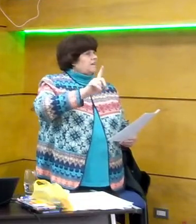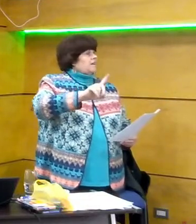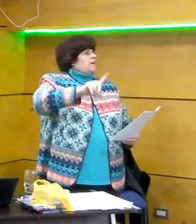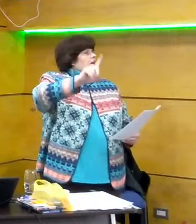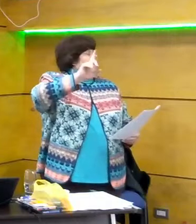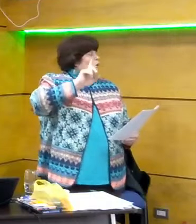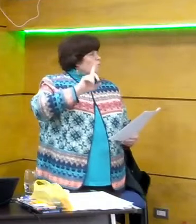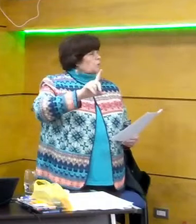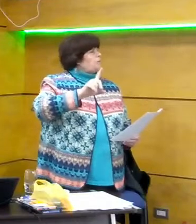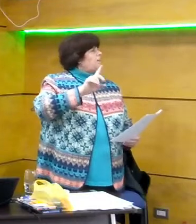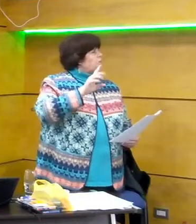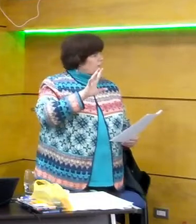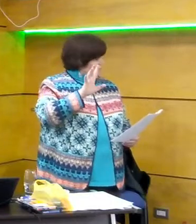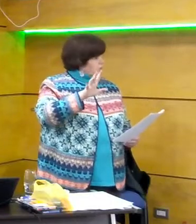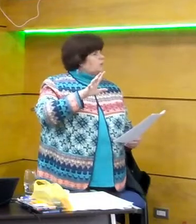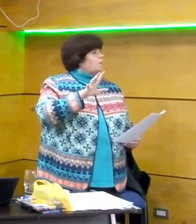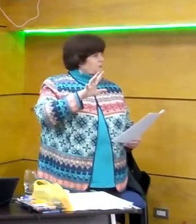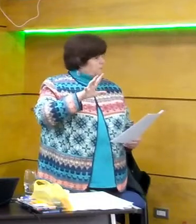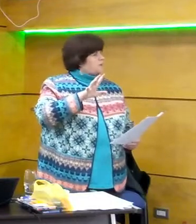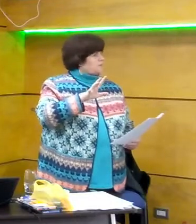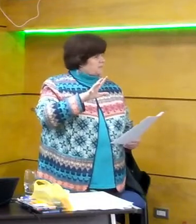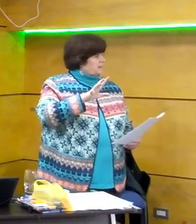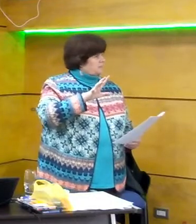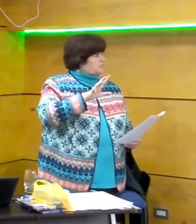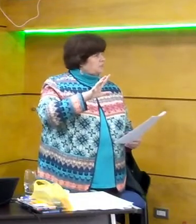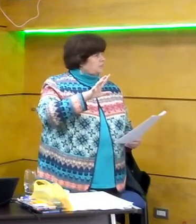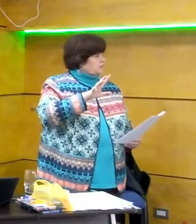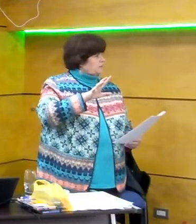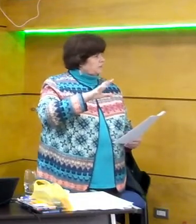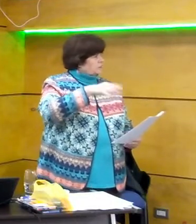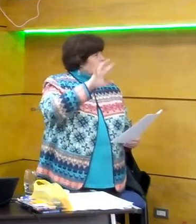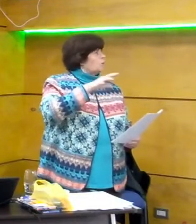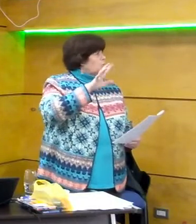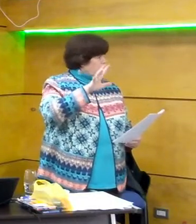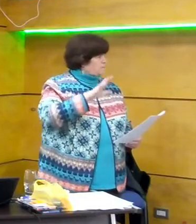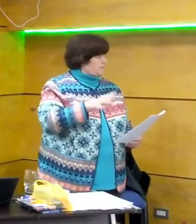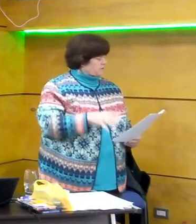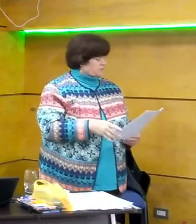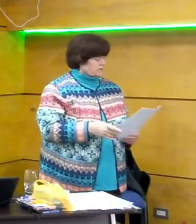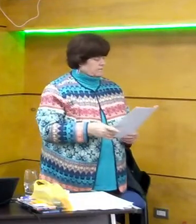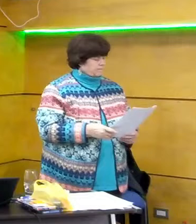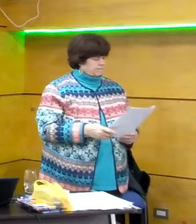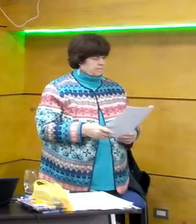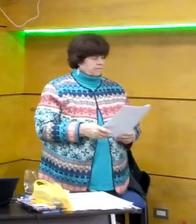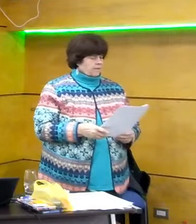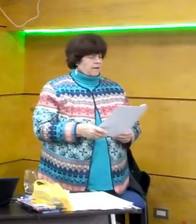said, a word that you're not sure about the pronunciation or what it means.